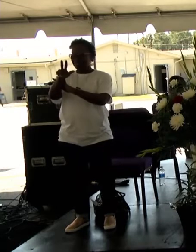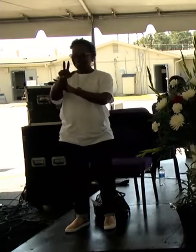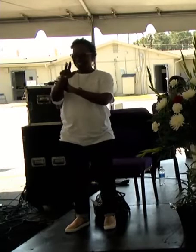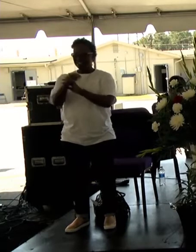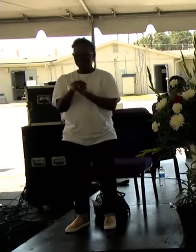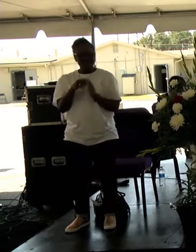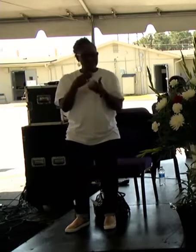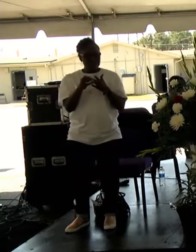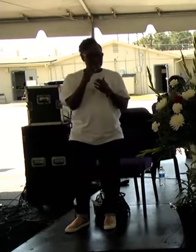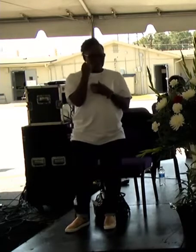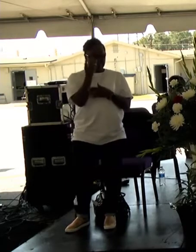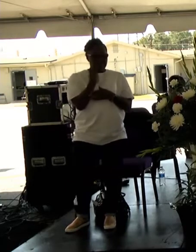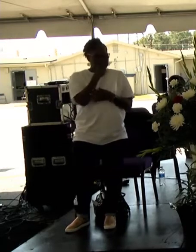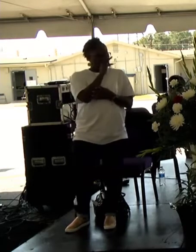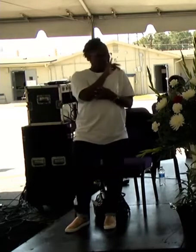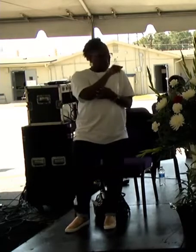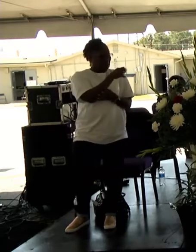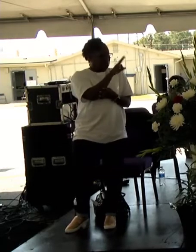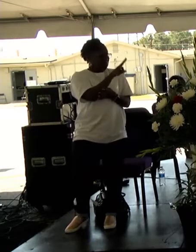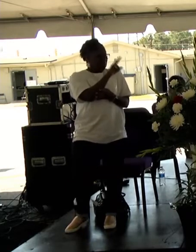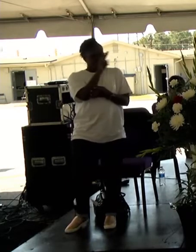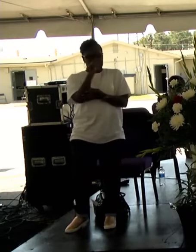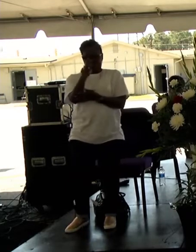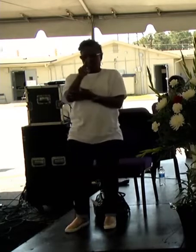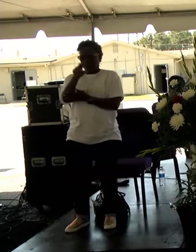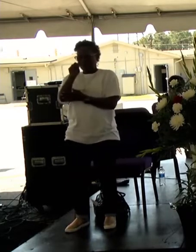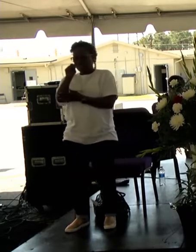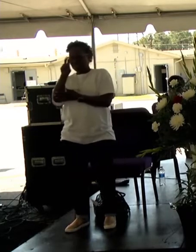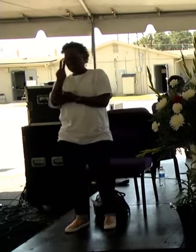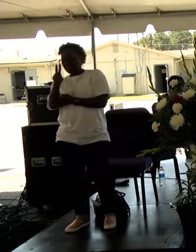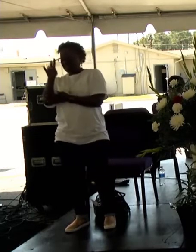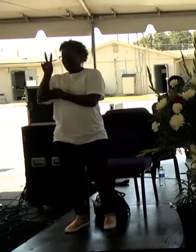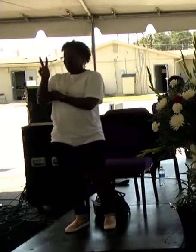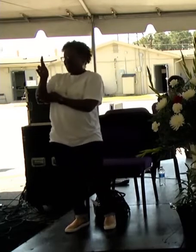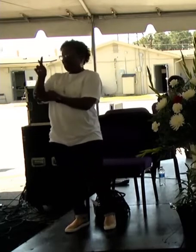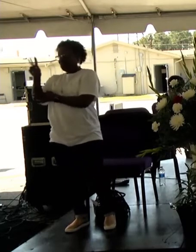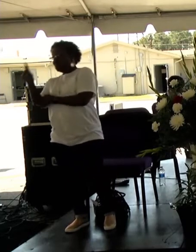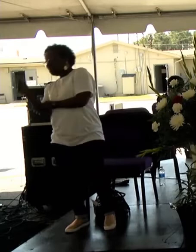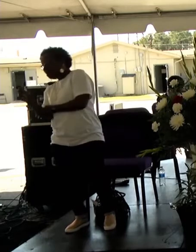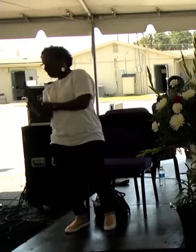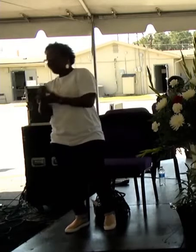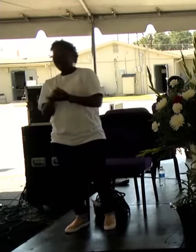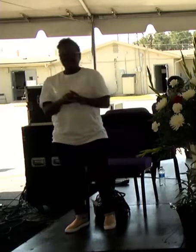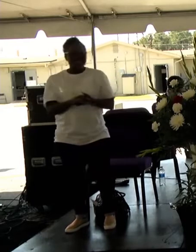Whether you got a KJV, NRSV, BRT,